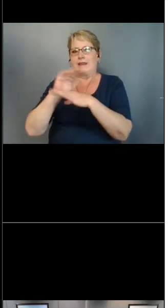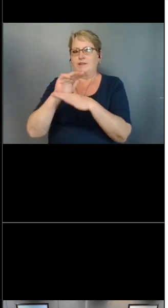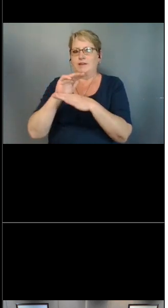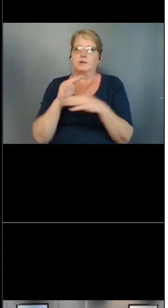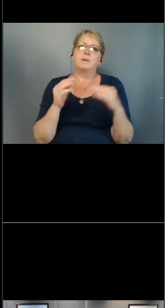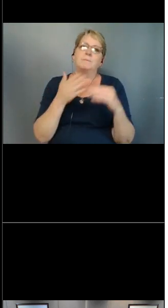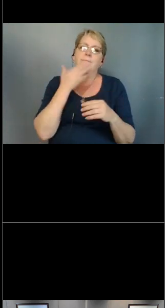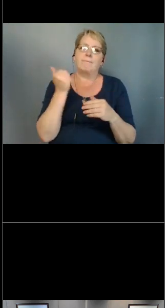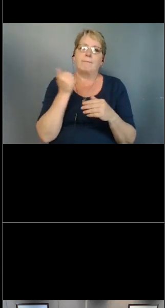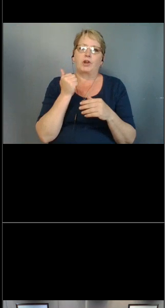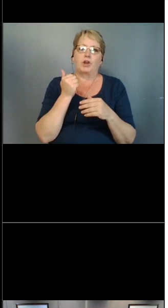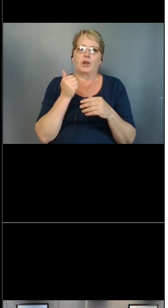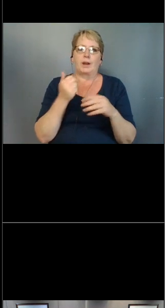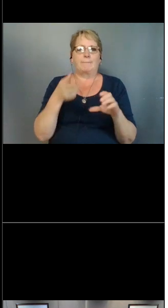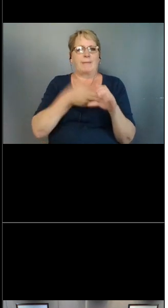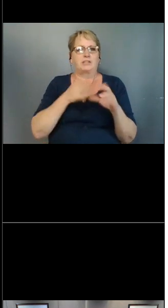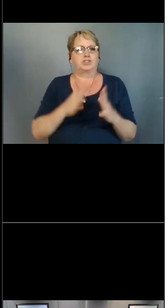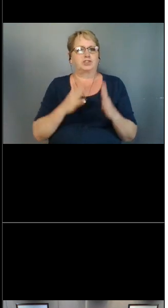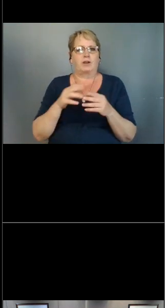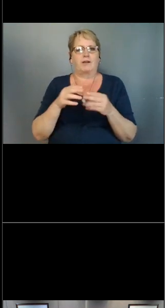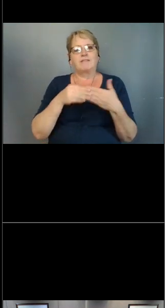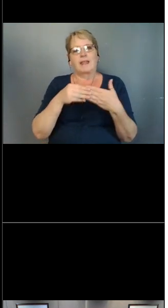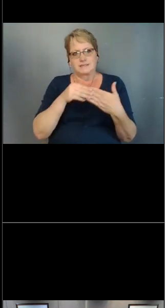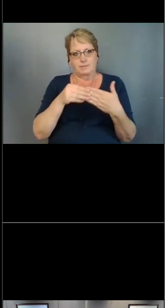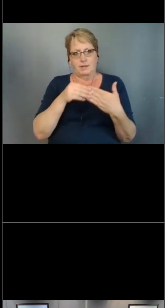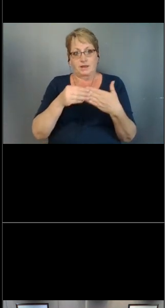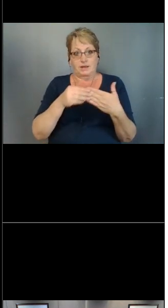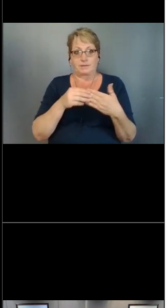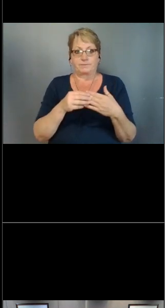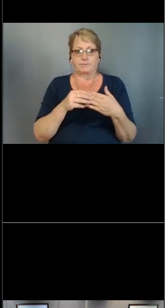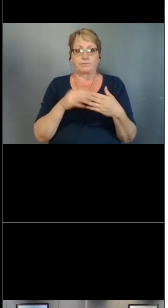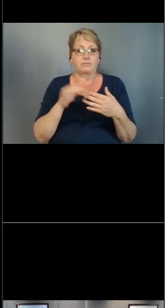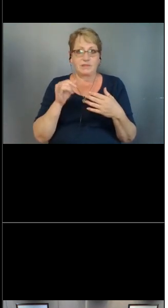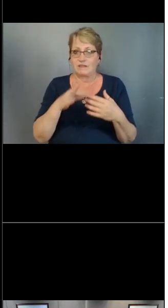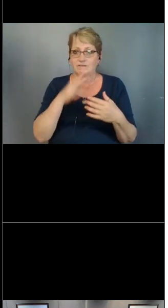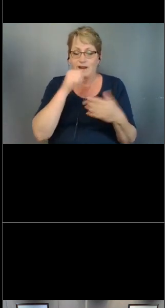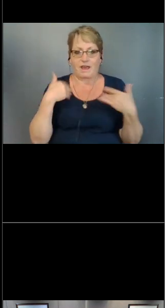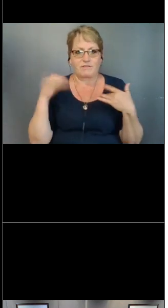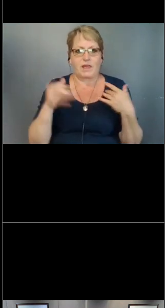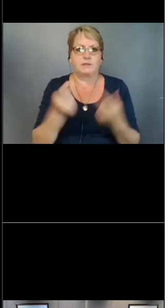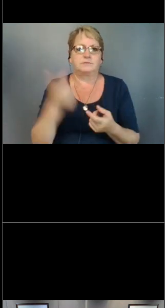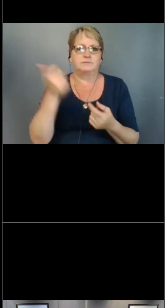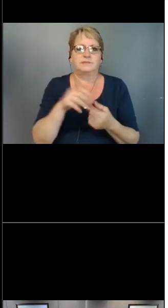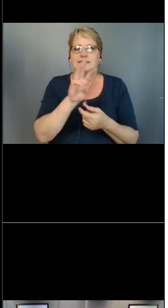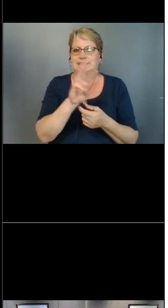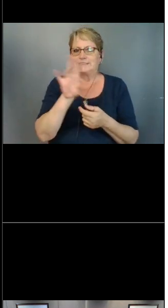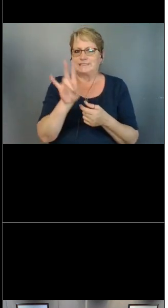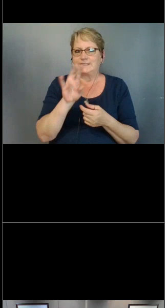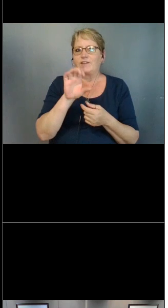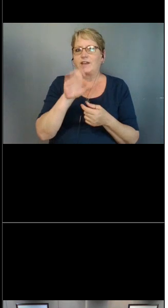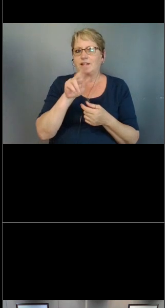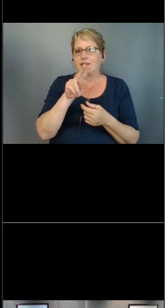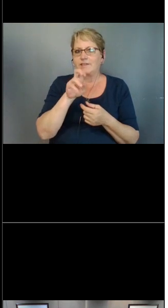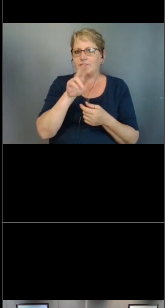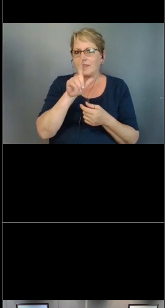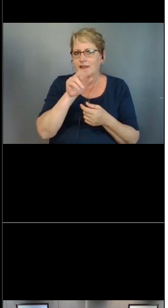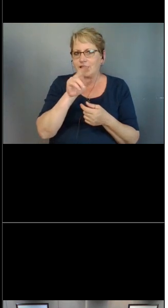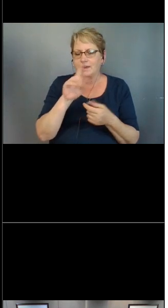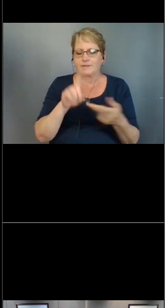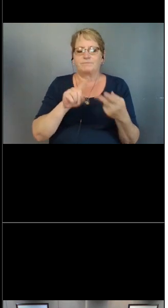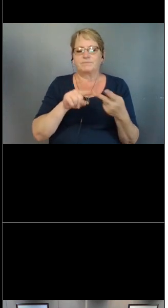flexibility. Numerous services that were not productive are slated for elimination, including the 67 Cleveland Hill, 68 George